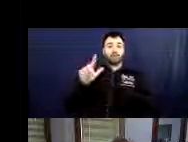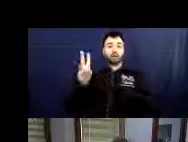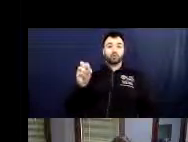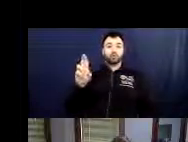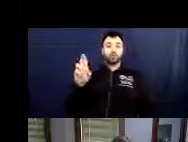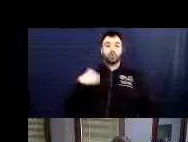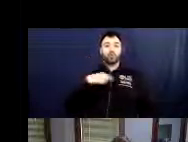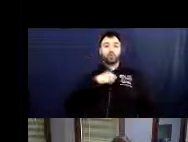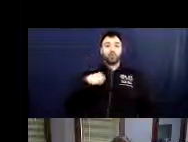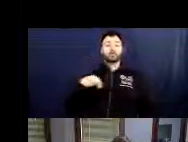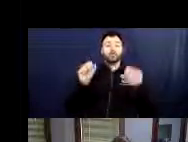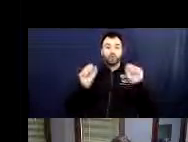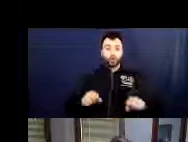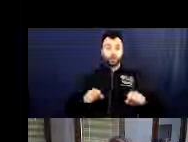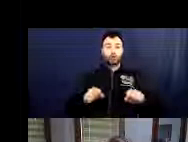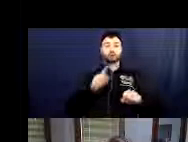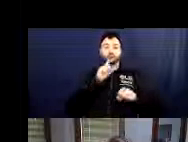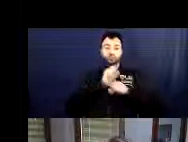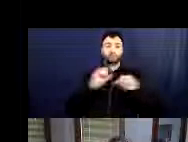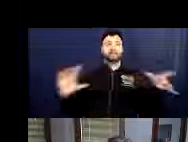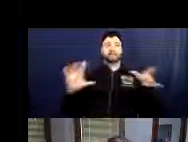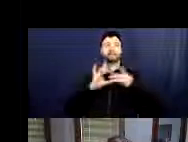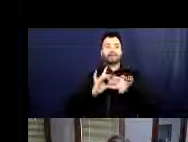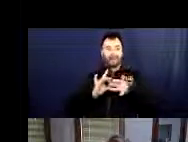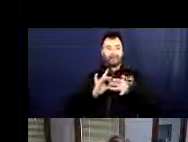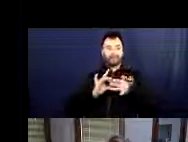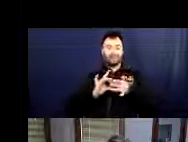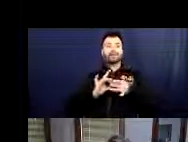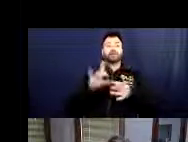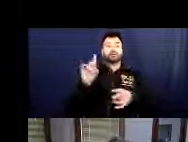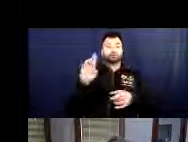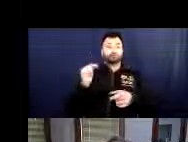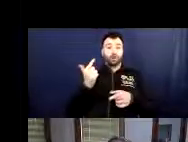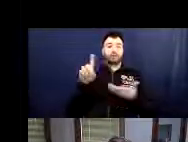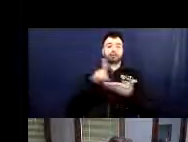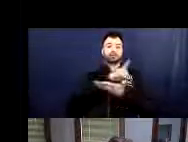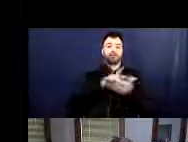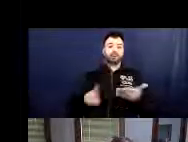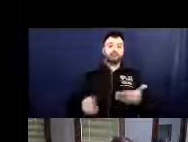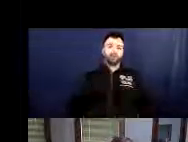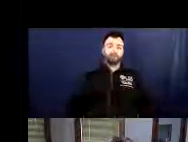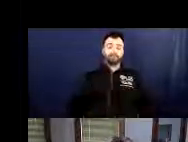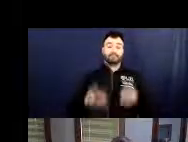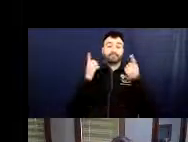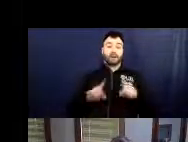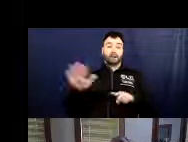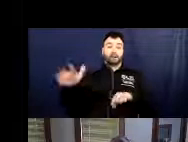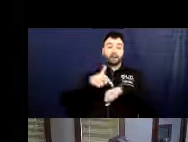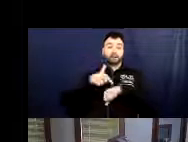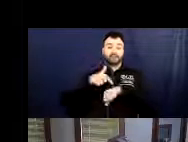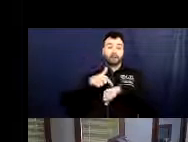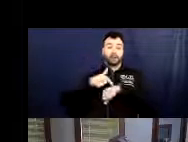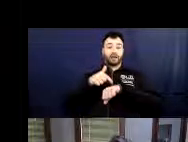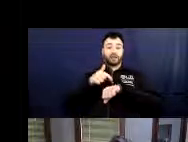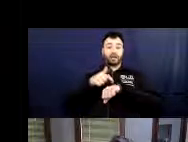the war on various kinds of drugs to discrimination against certain kinds of people. In this case, of course, it was the